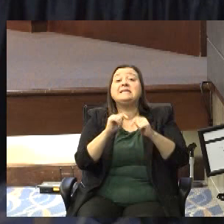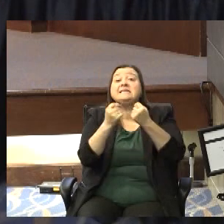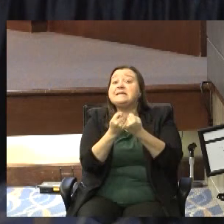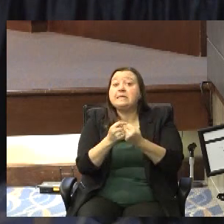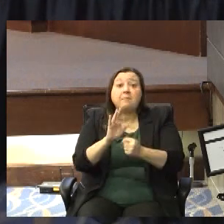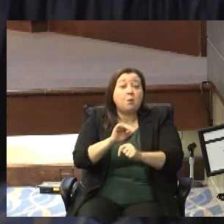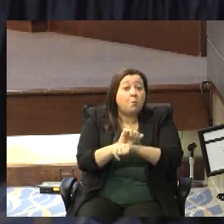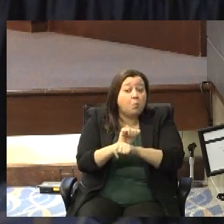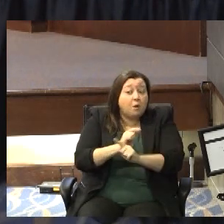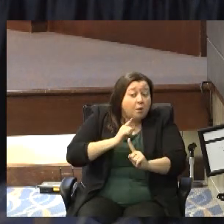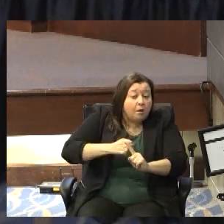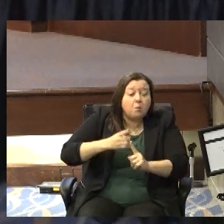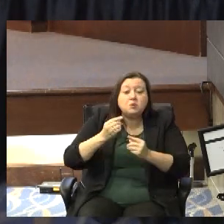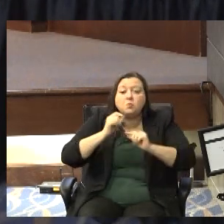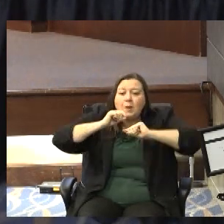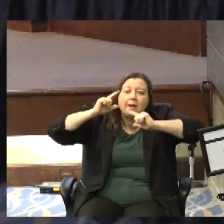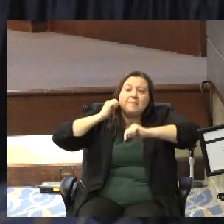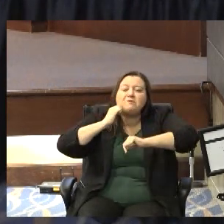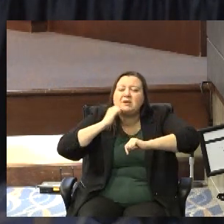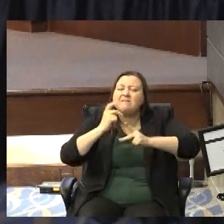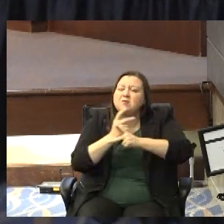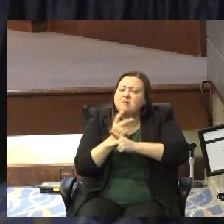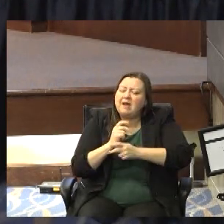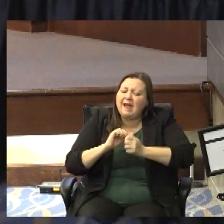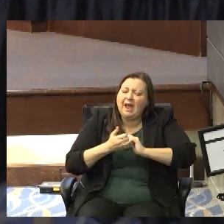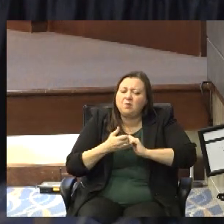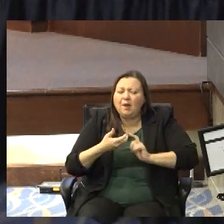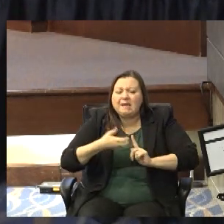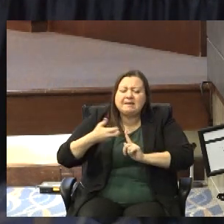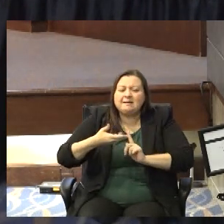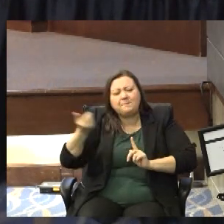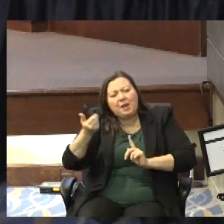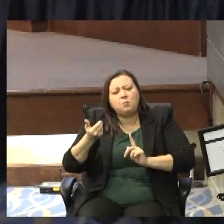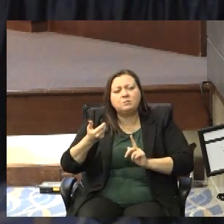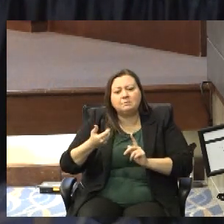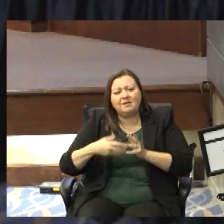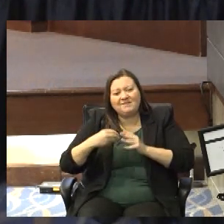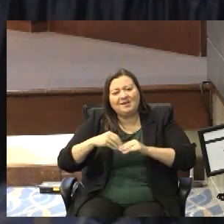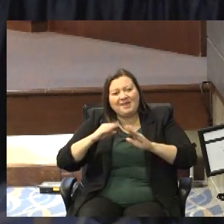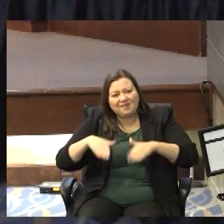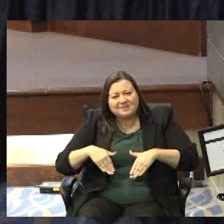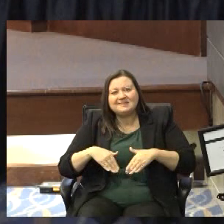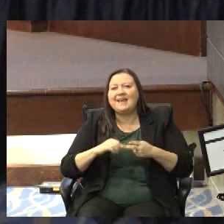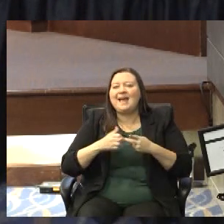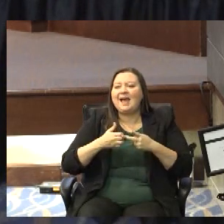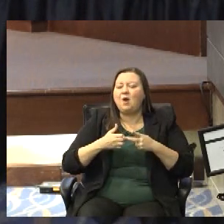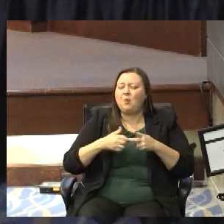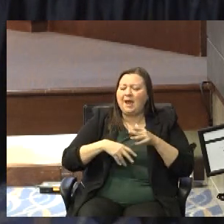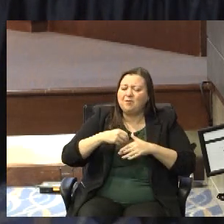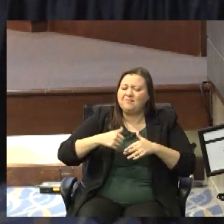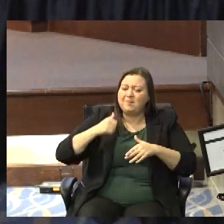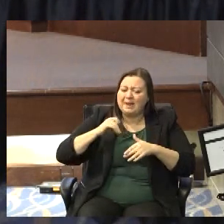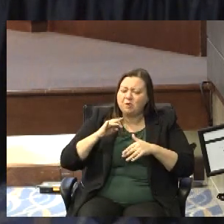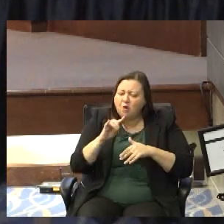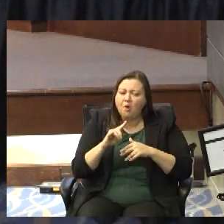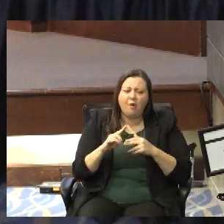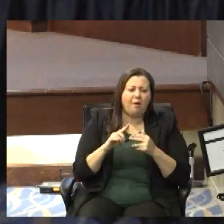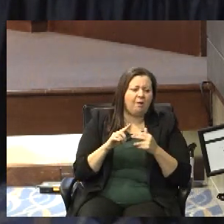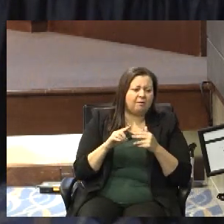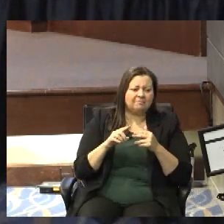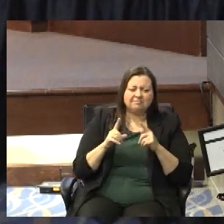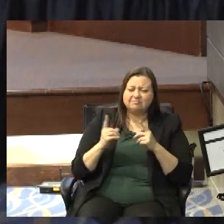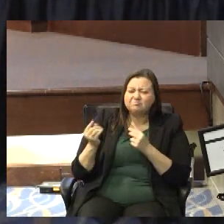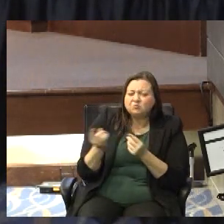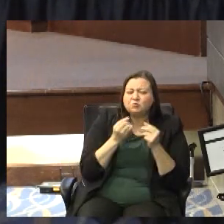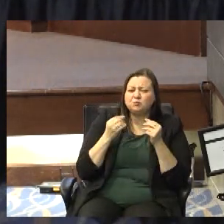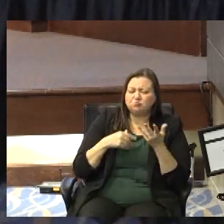do is they wake up every day and they figure out, how am I going to get you out of your home? How am I going to get you, you know, out of your backyard and, you know, and around